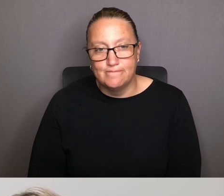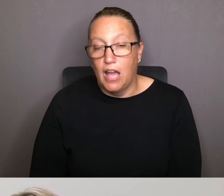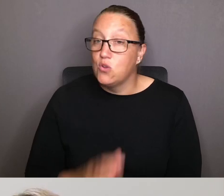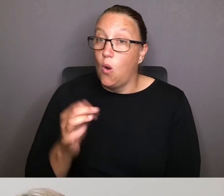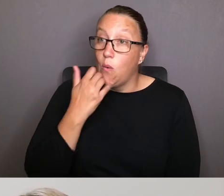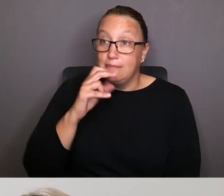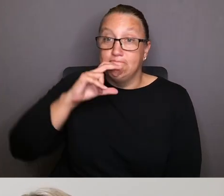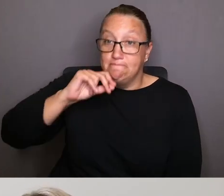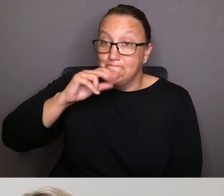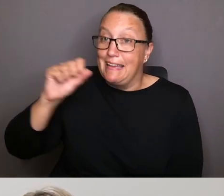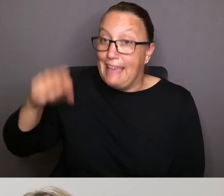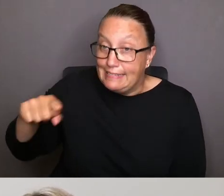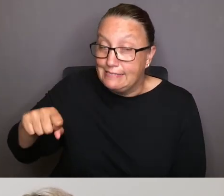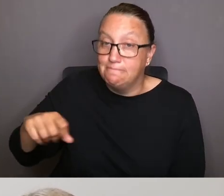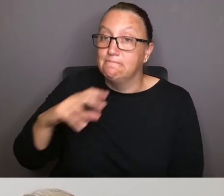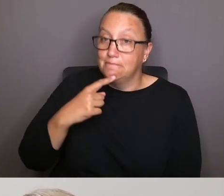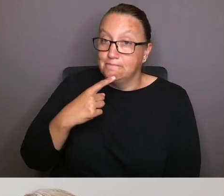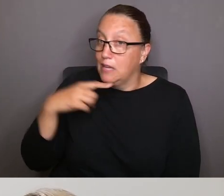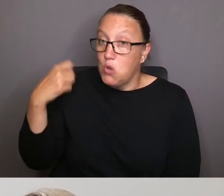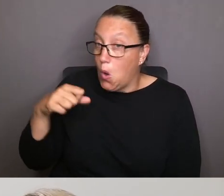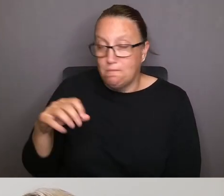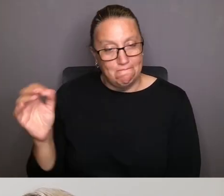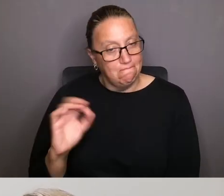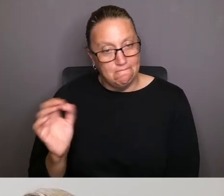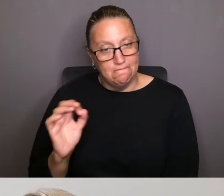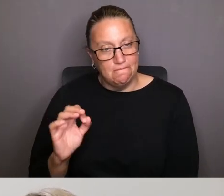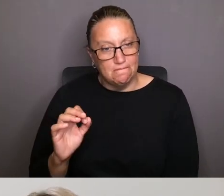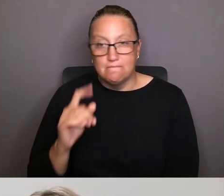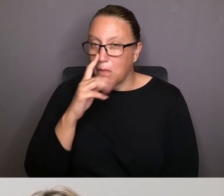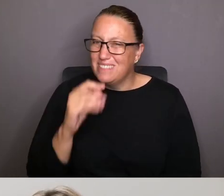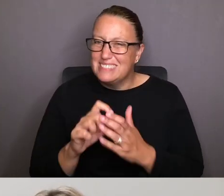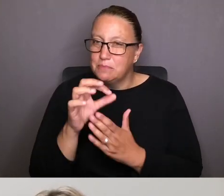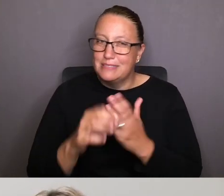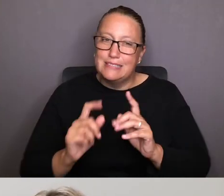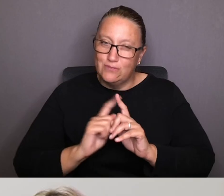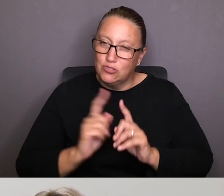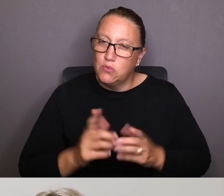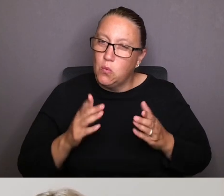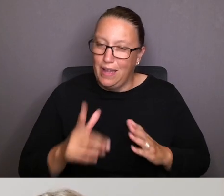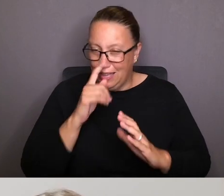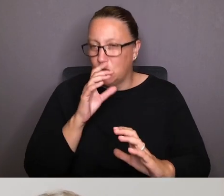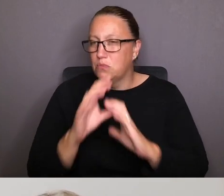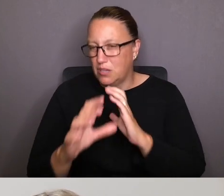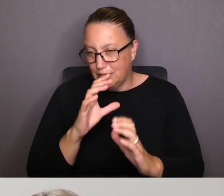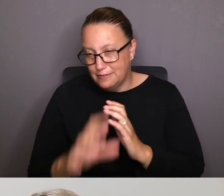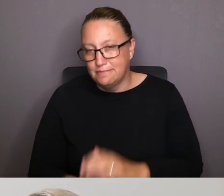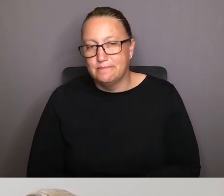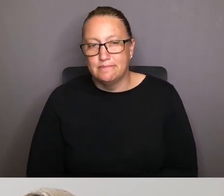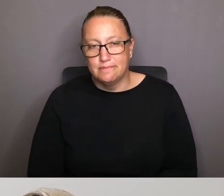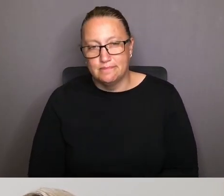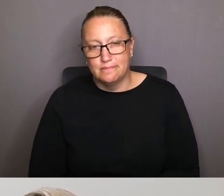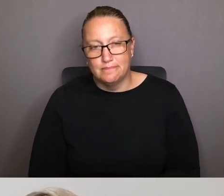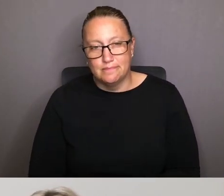about disability, people have lots of different ways of communicating. So we really need to think